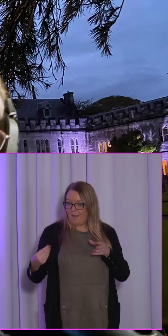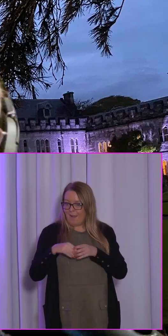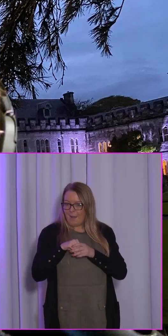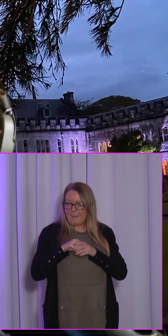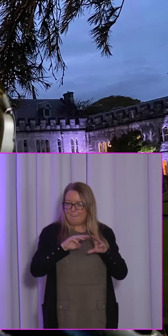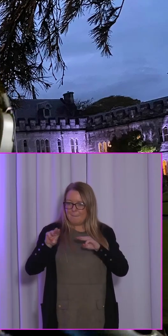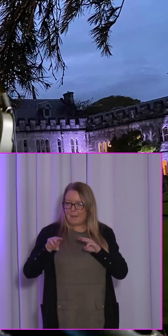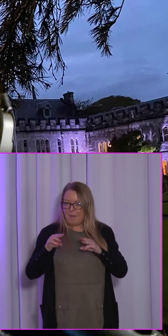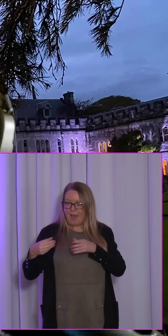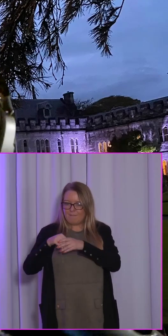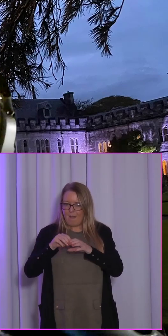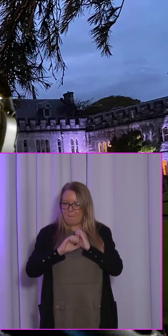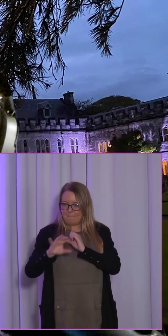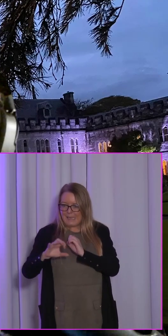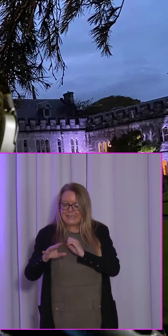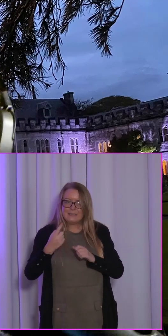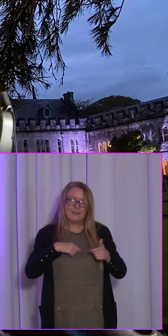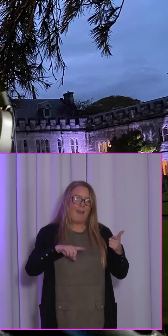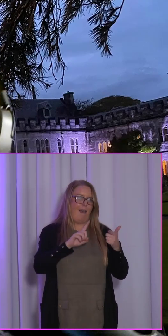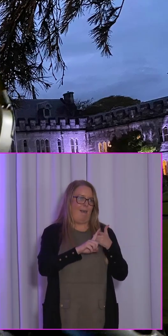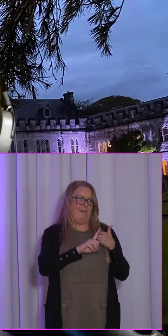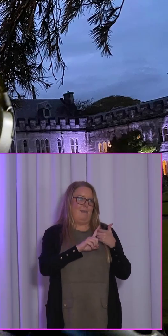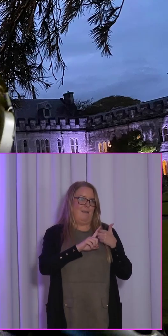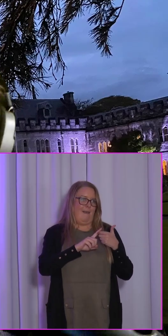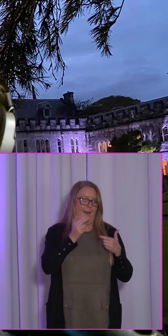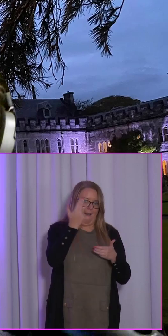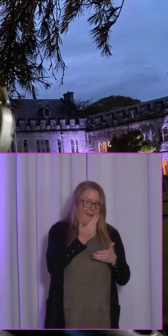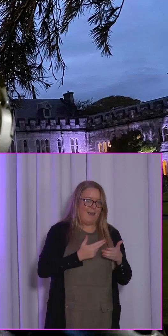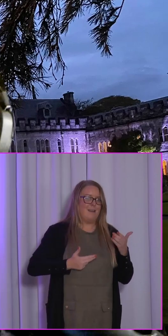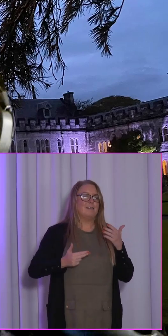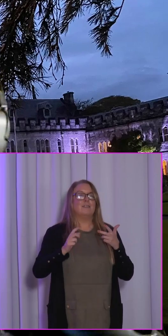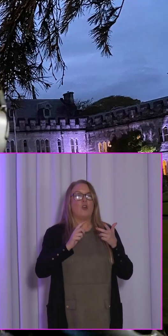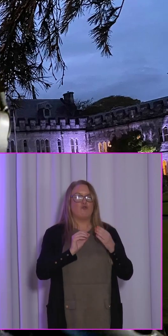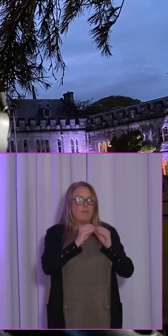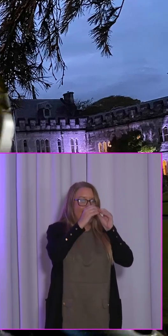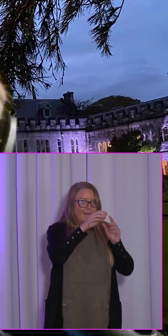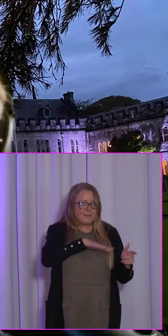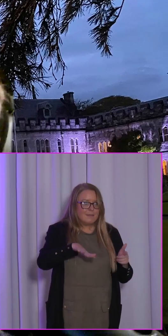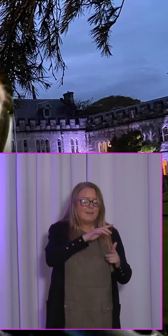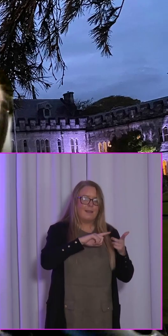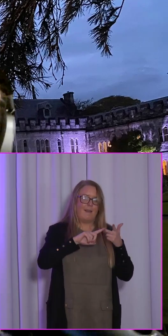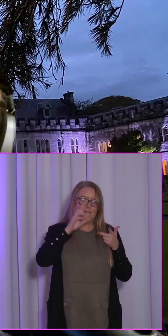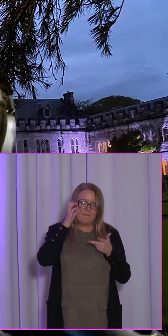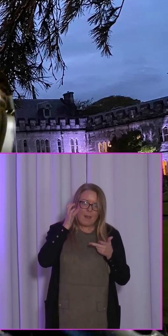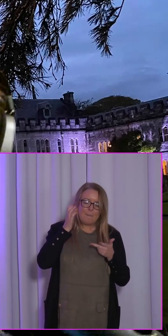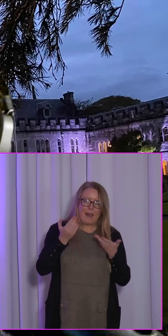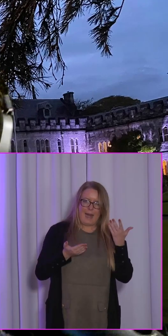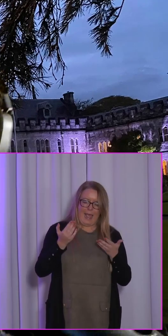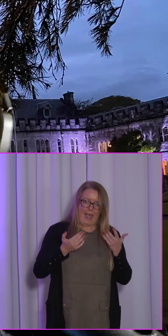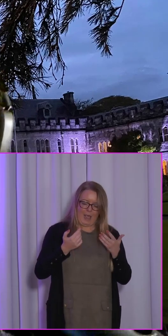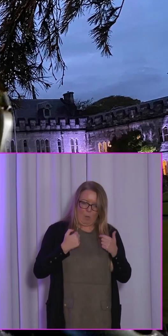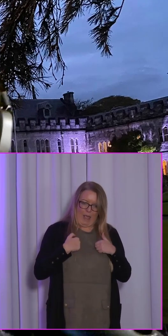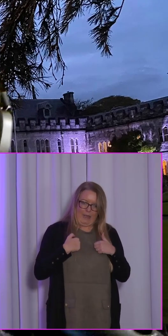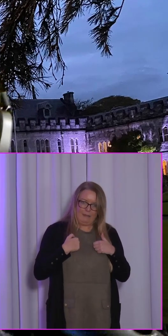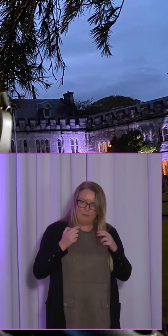industry and in the arts and creative industry in how to allow people like me work in their industry. So